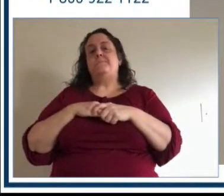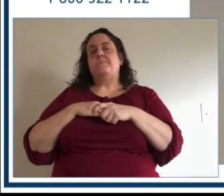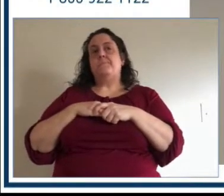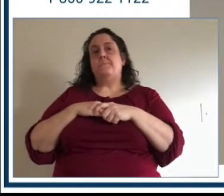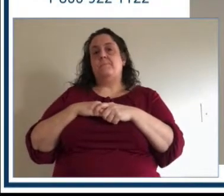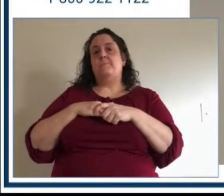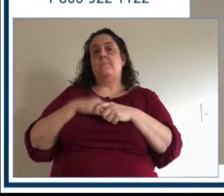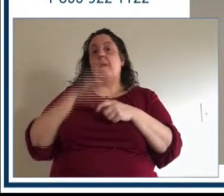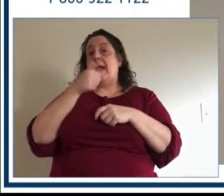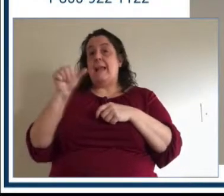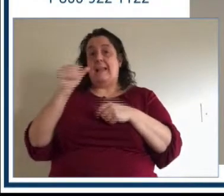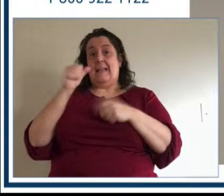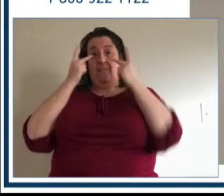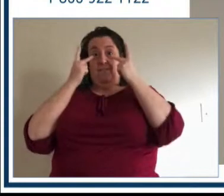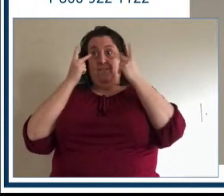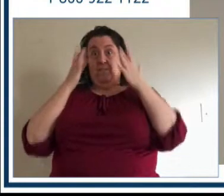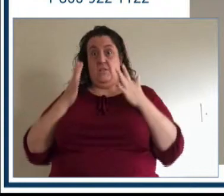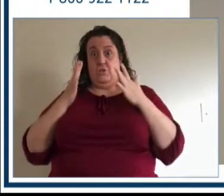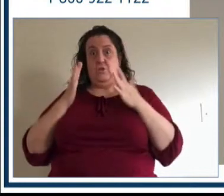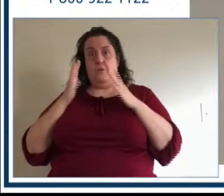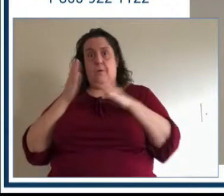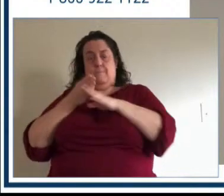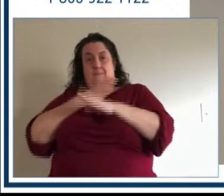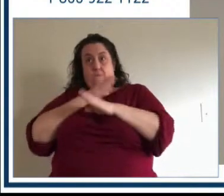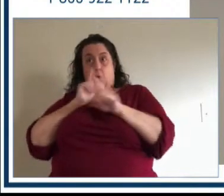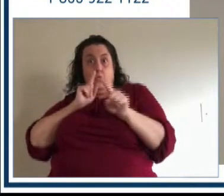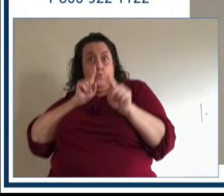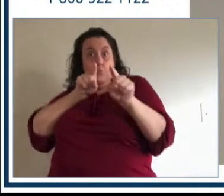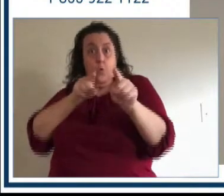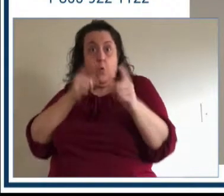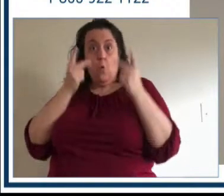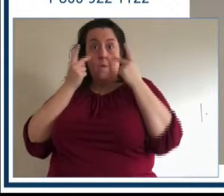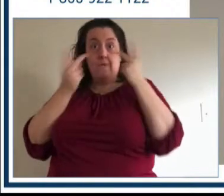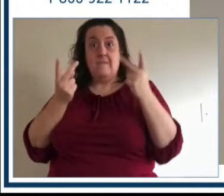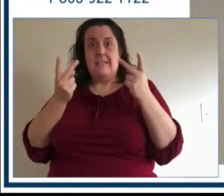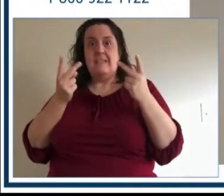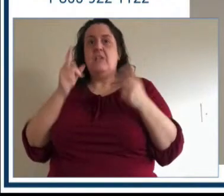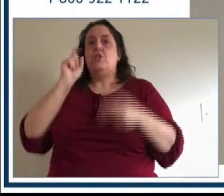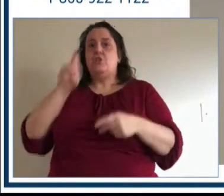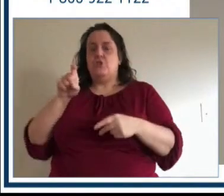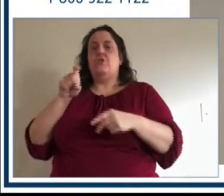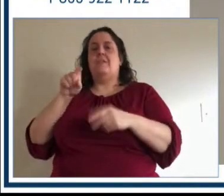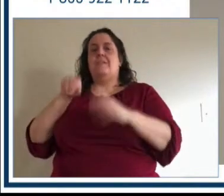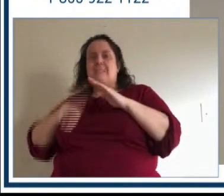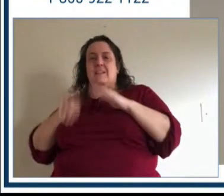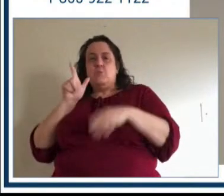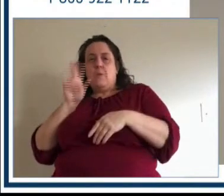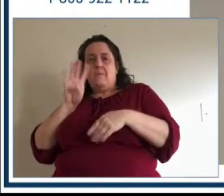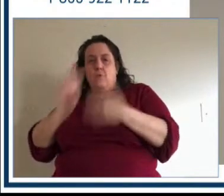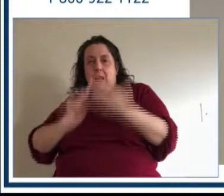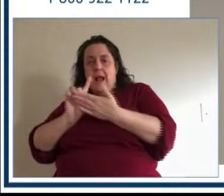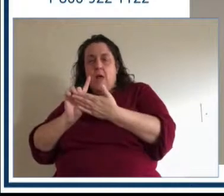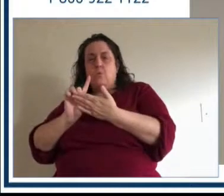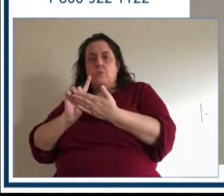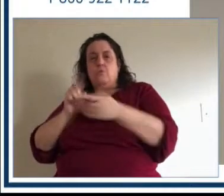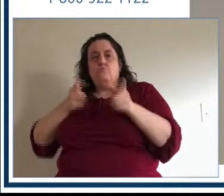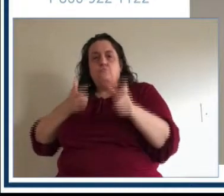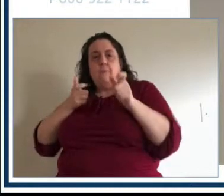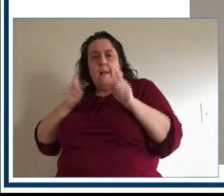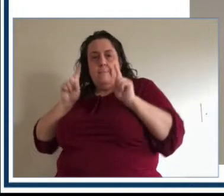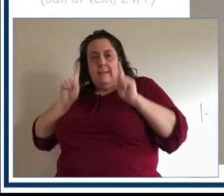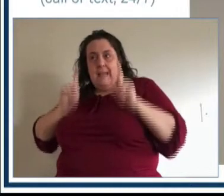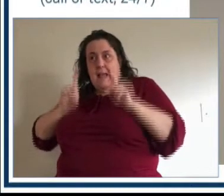hours before visiting. And as of today, I'm pleased to announce that rapid test kits are